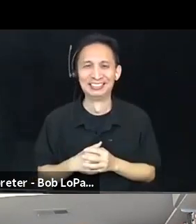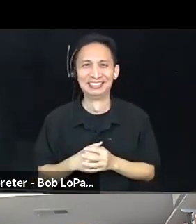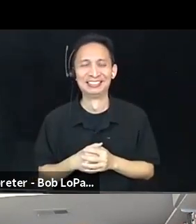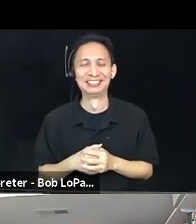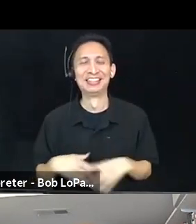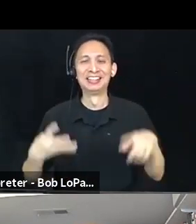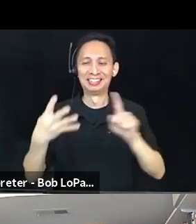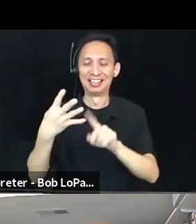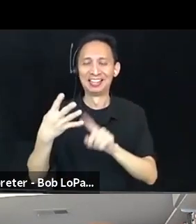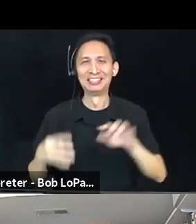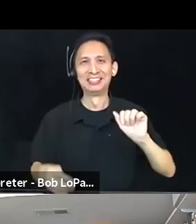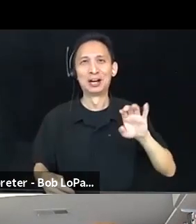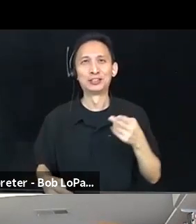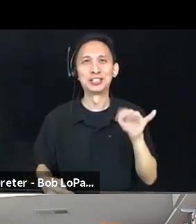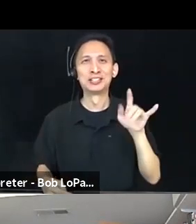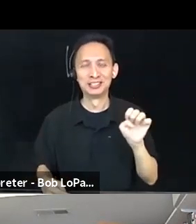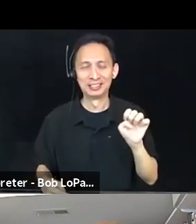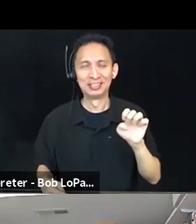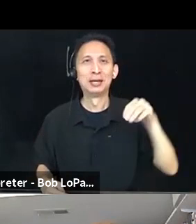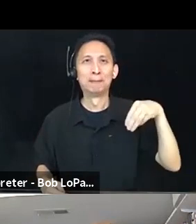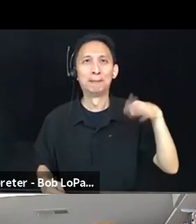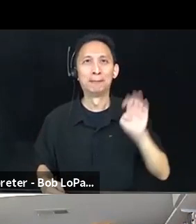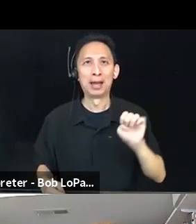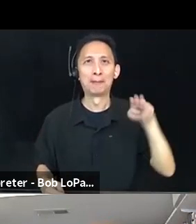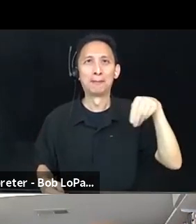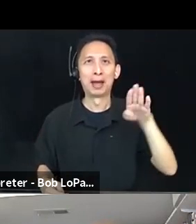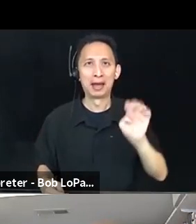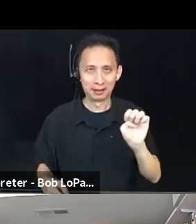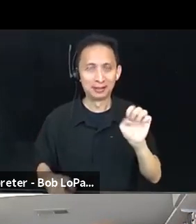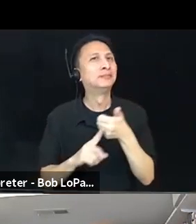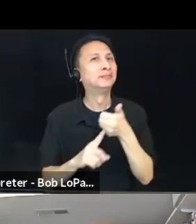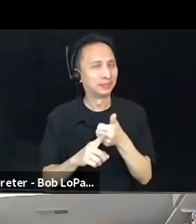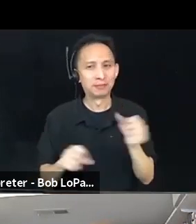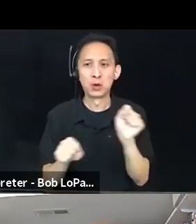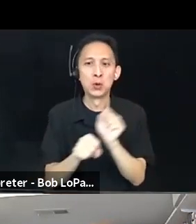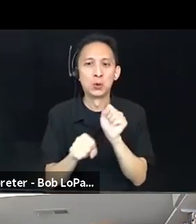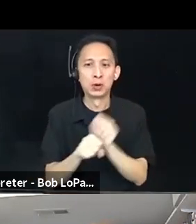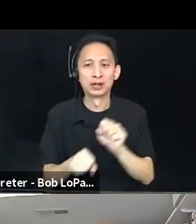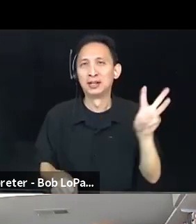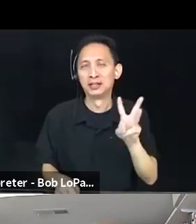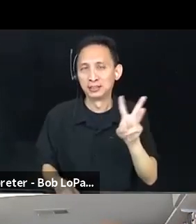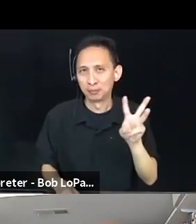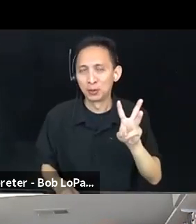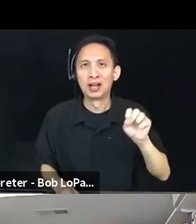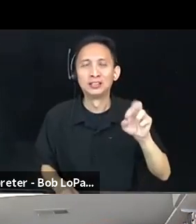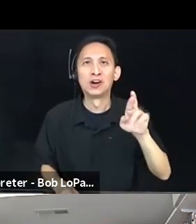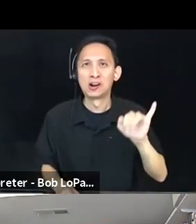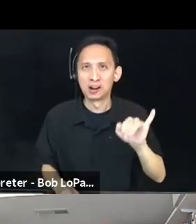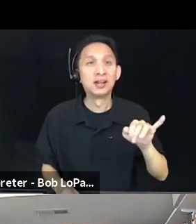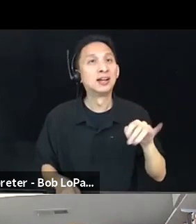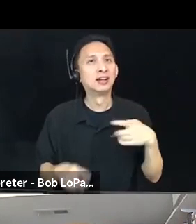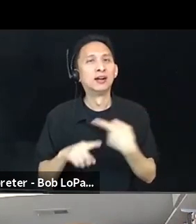is a research professor at WISER, the Wits Institute for Social and Economic Research at the University